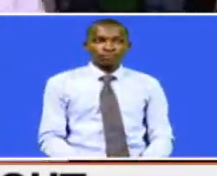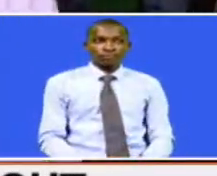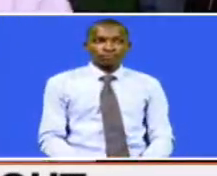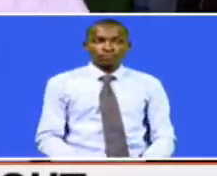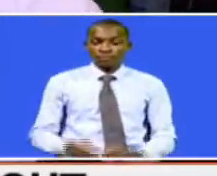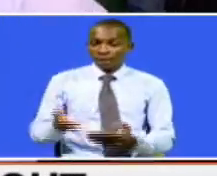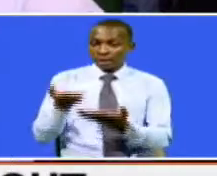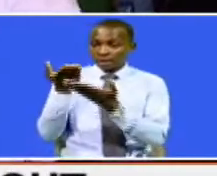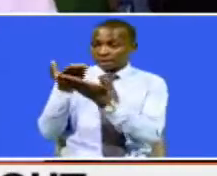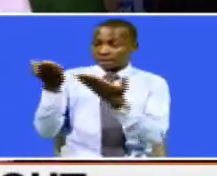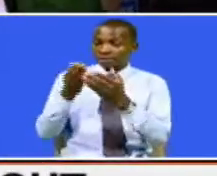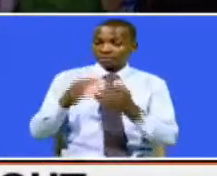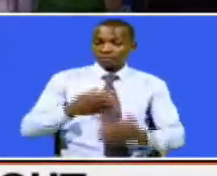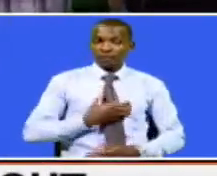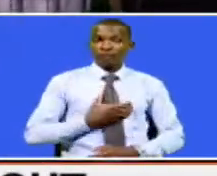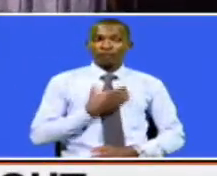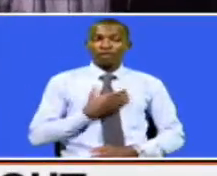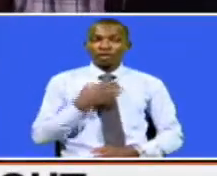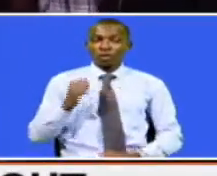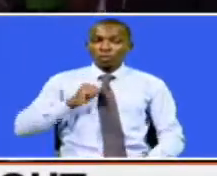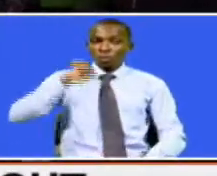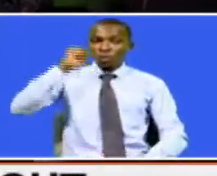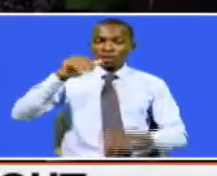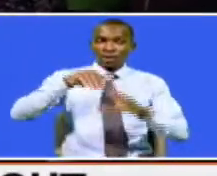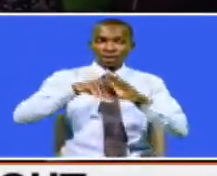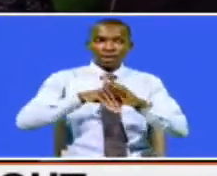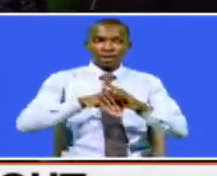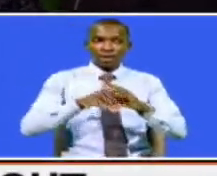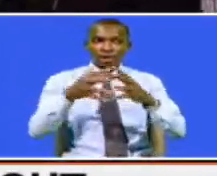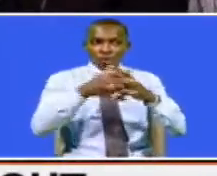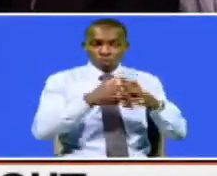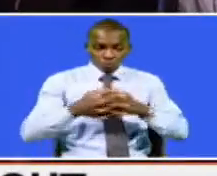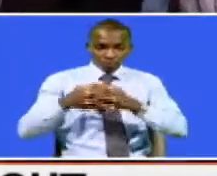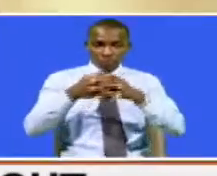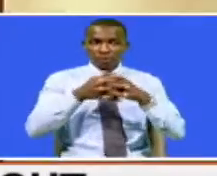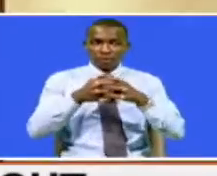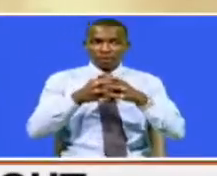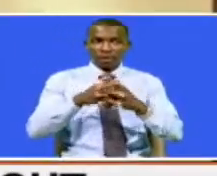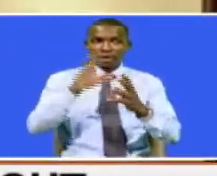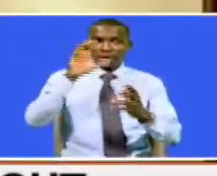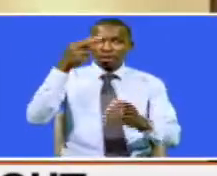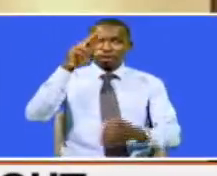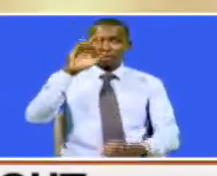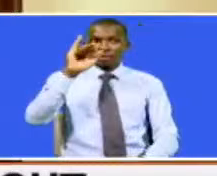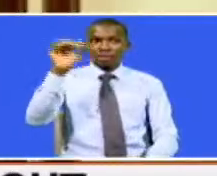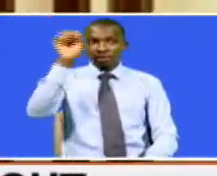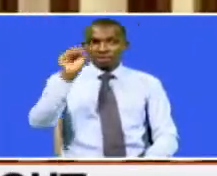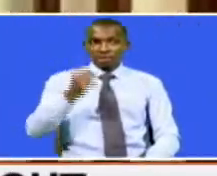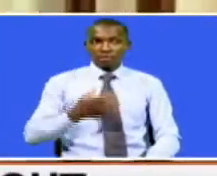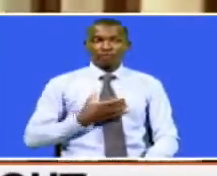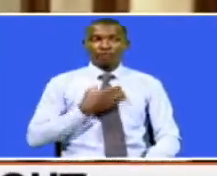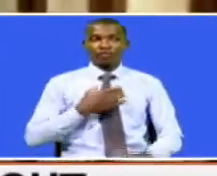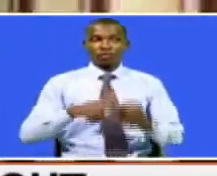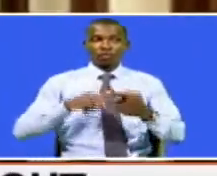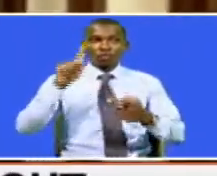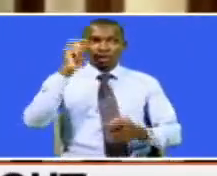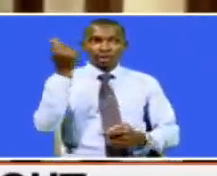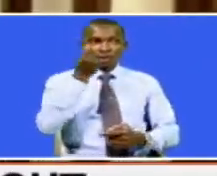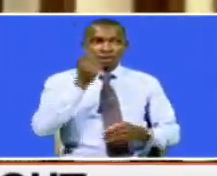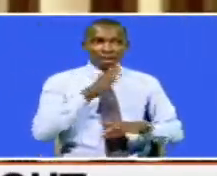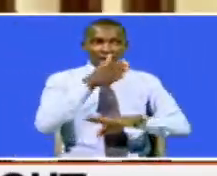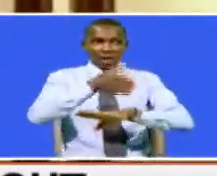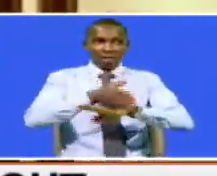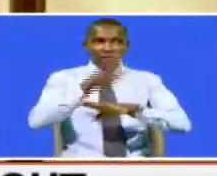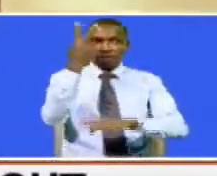This visit is a political deja vu of sorts, as U.S. Congressman Chris Coons made a similar visit to Kenya right after